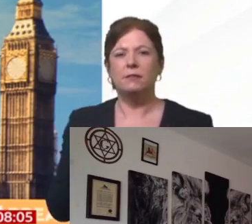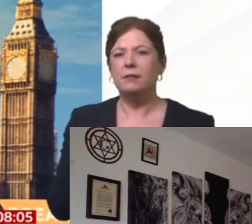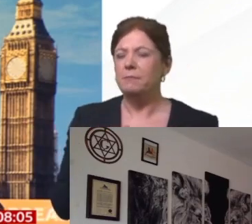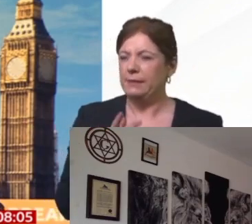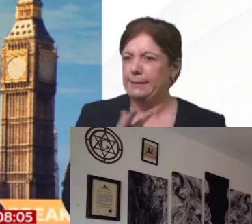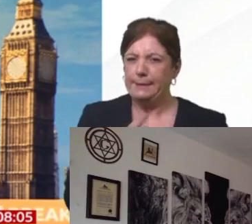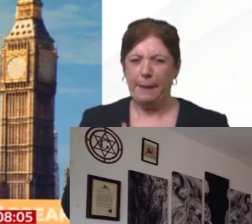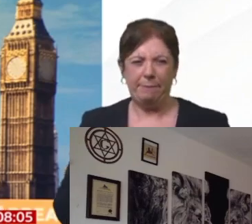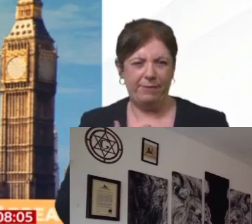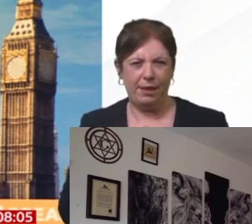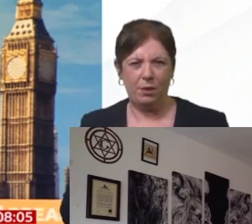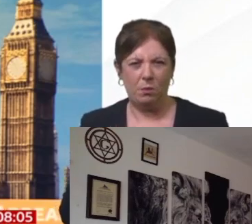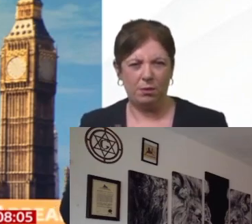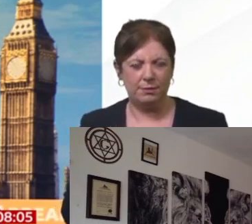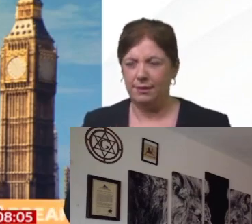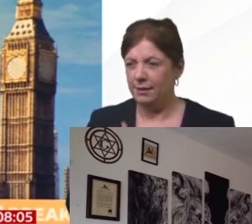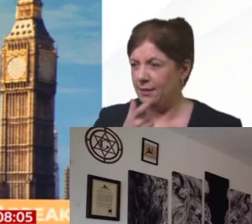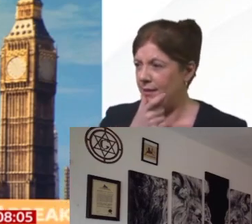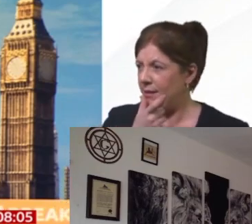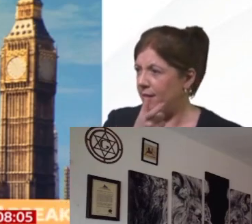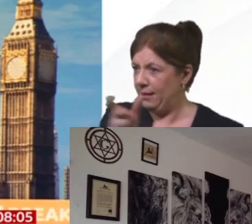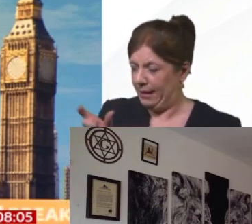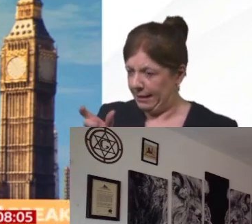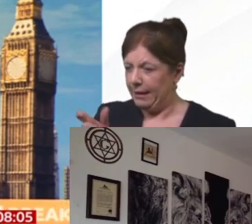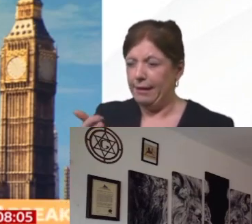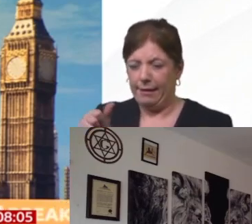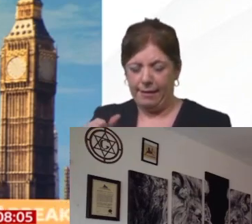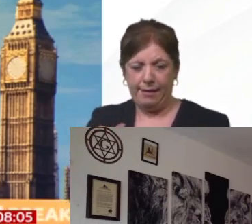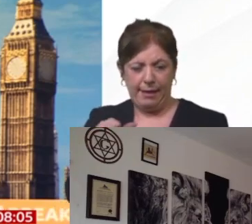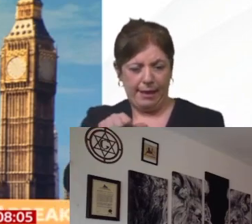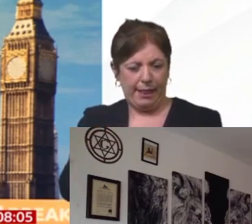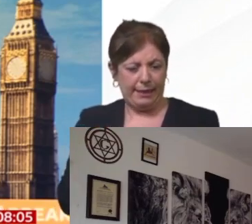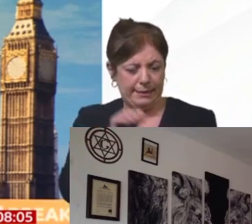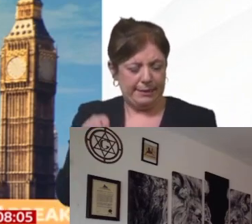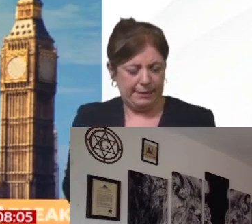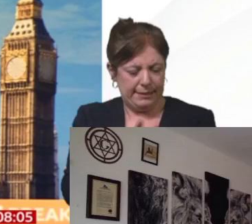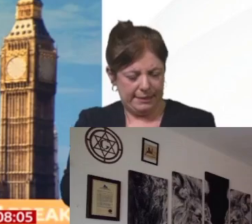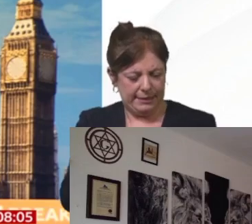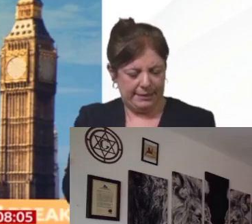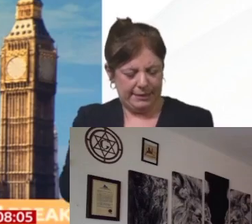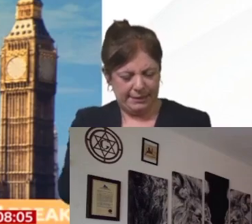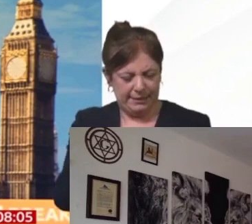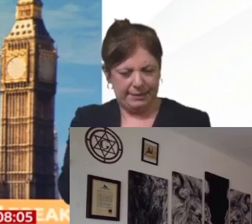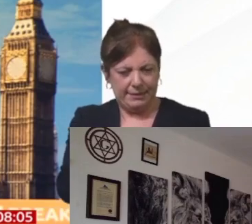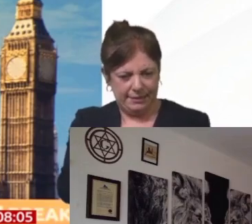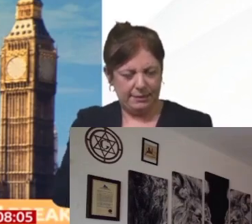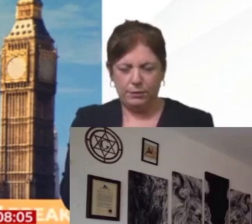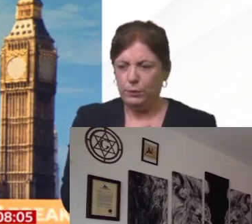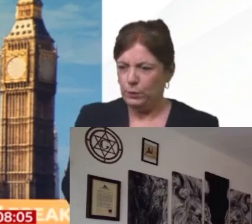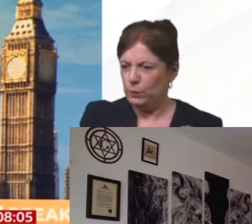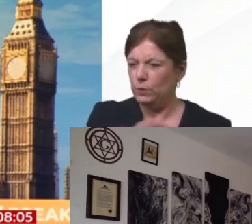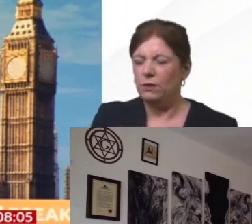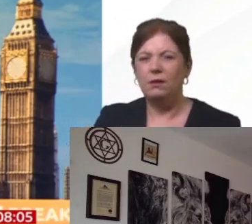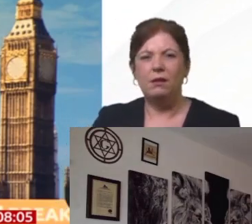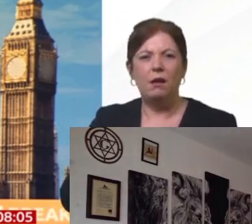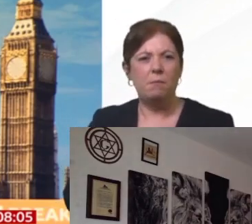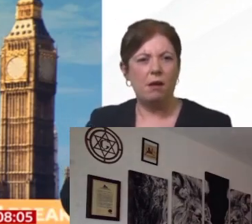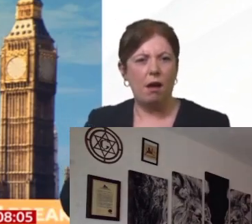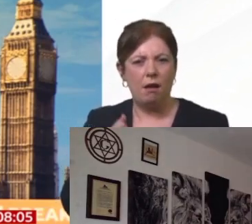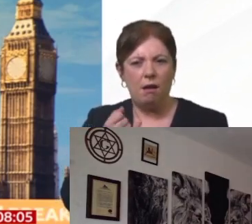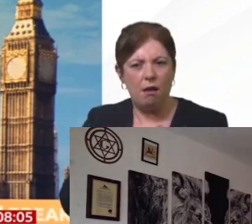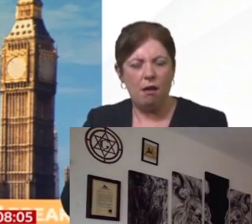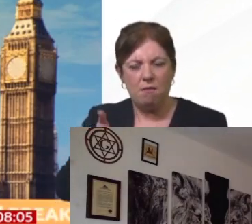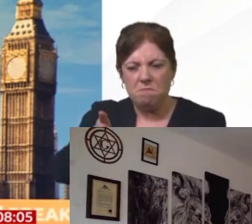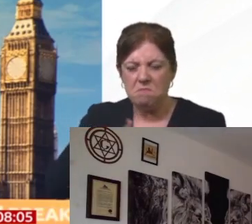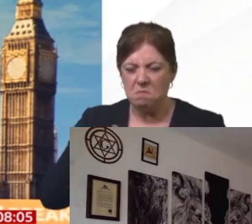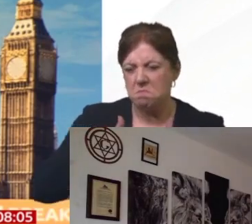on, actually, the act of creating this list, the act of writing this new definition in itself creates more division, something the government